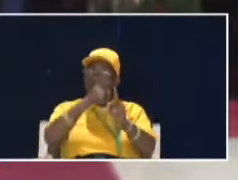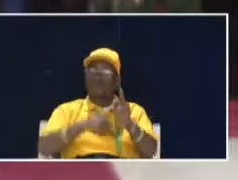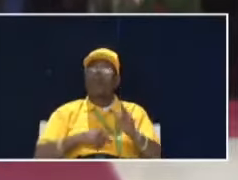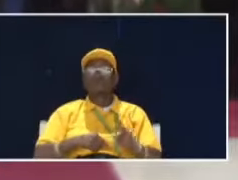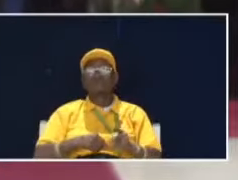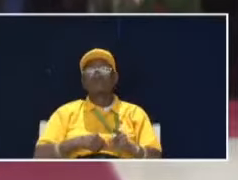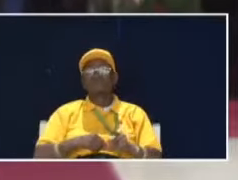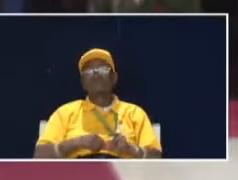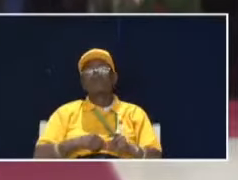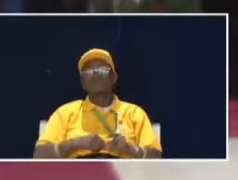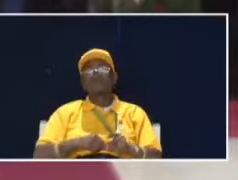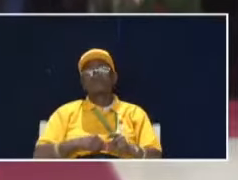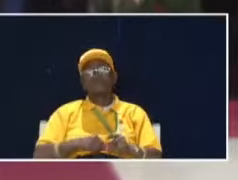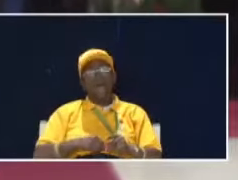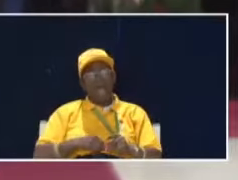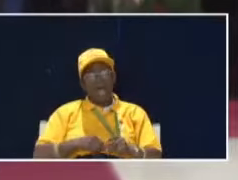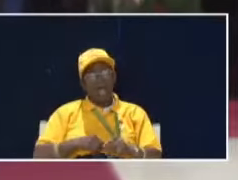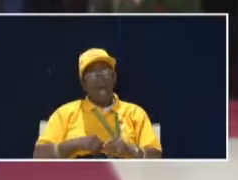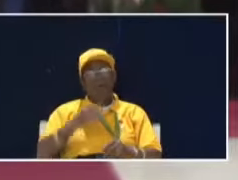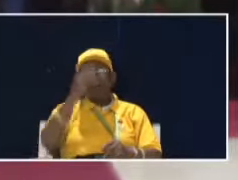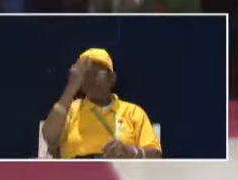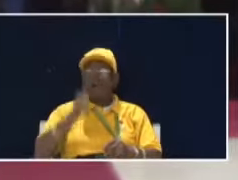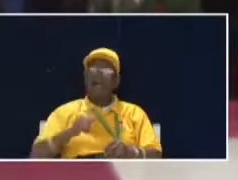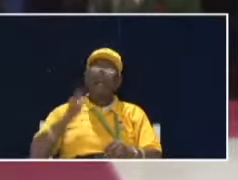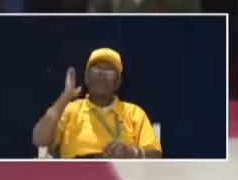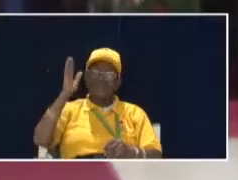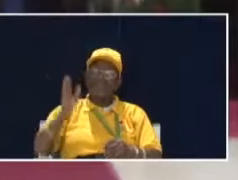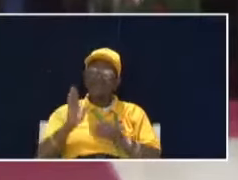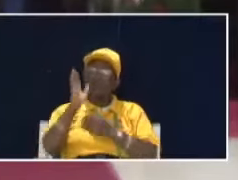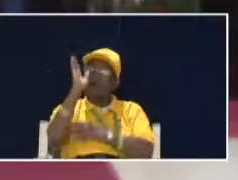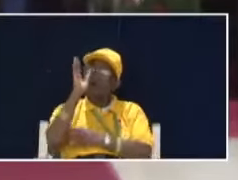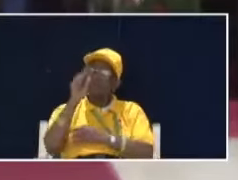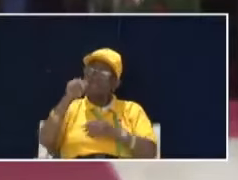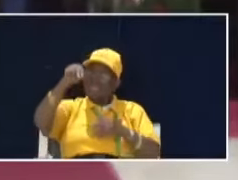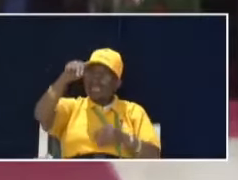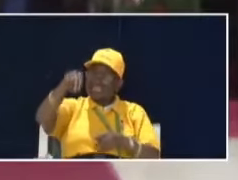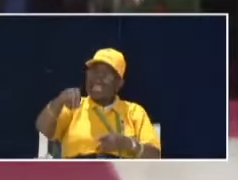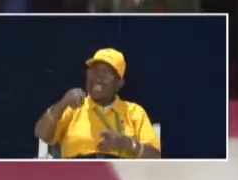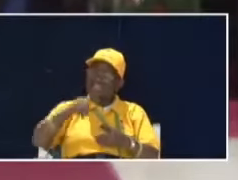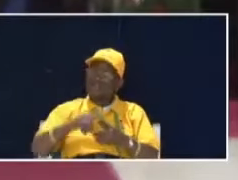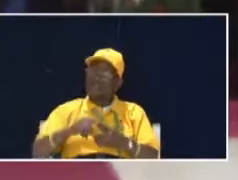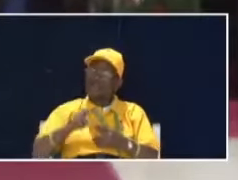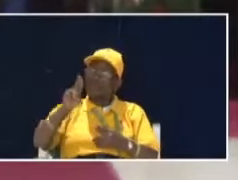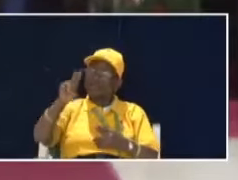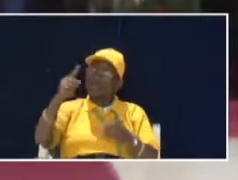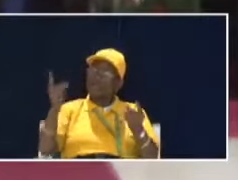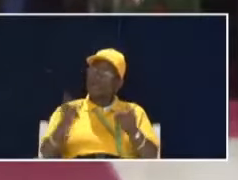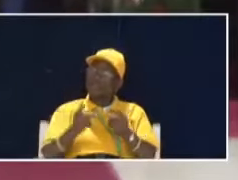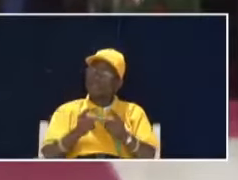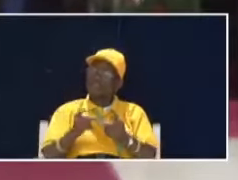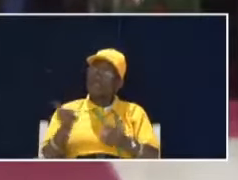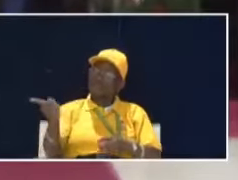why would God need to reposition you to the mountaintop?